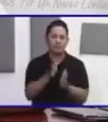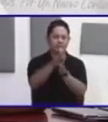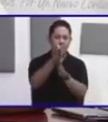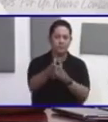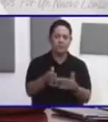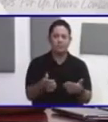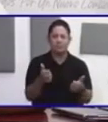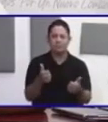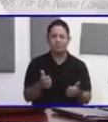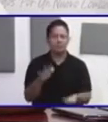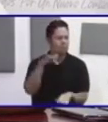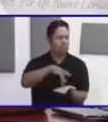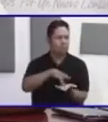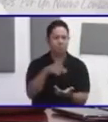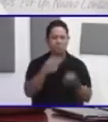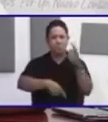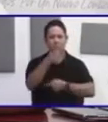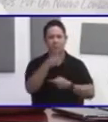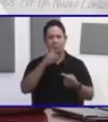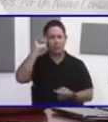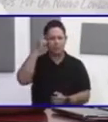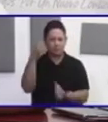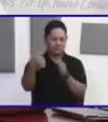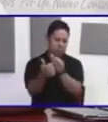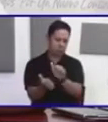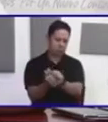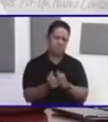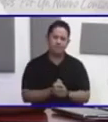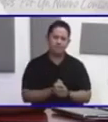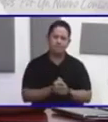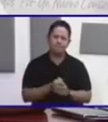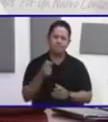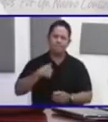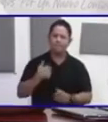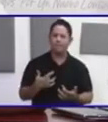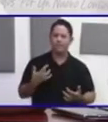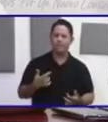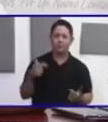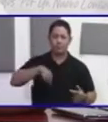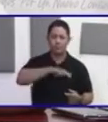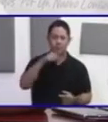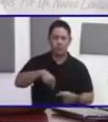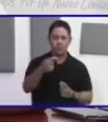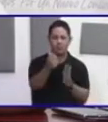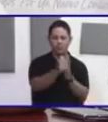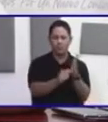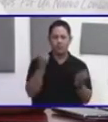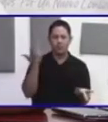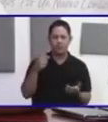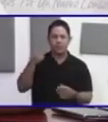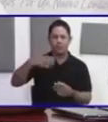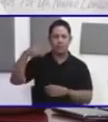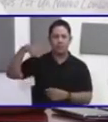to be here in this program, the Governor by your side. We decided to make this program today, Thursday. The day